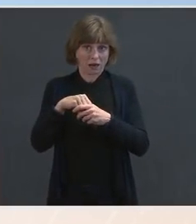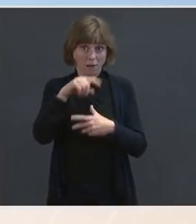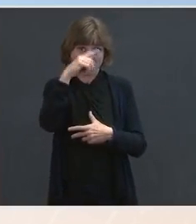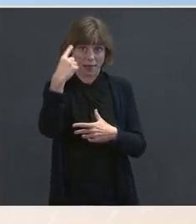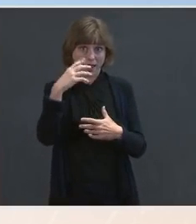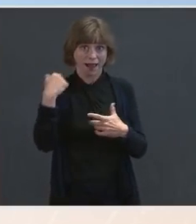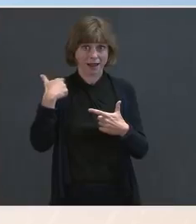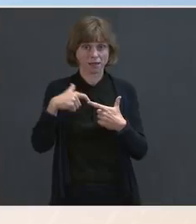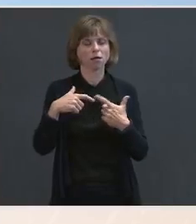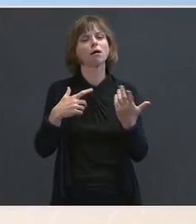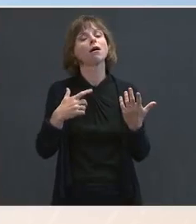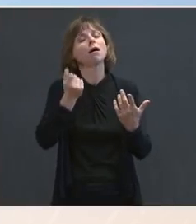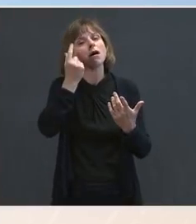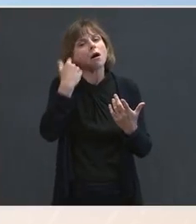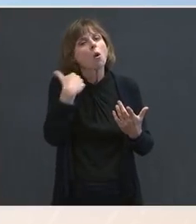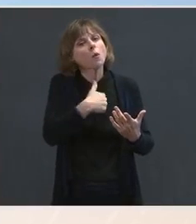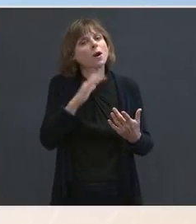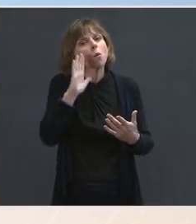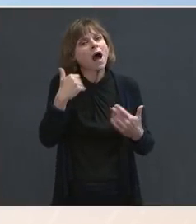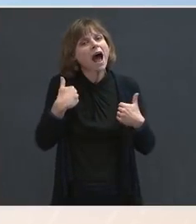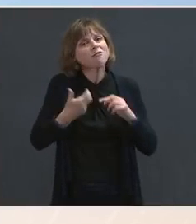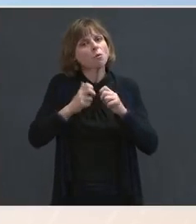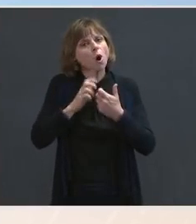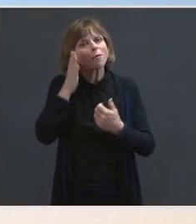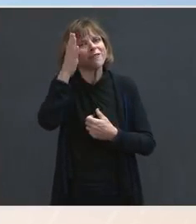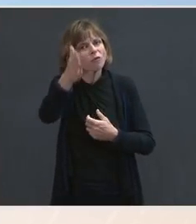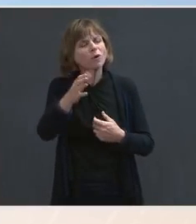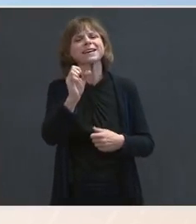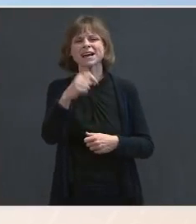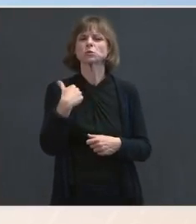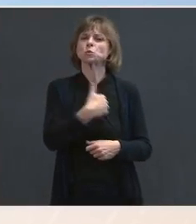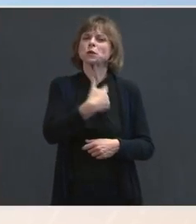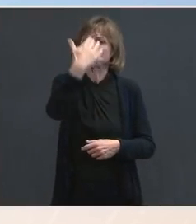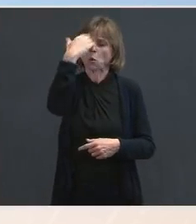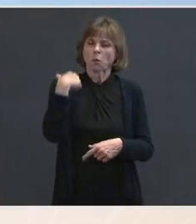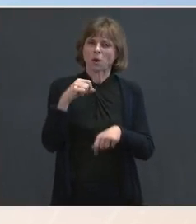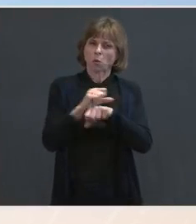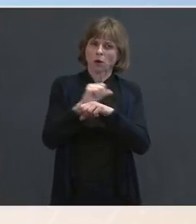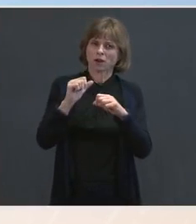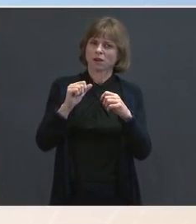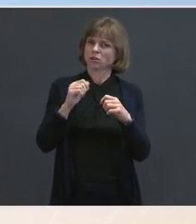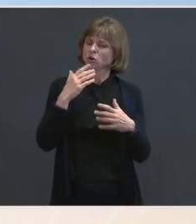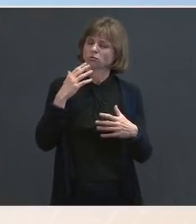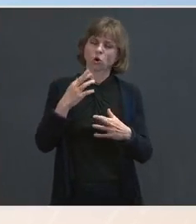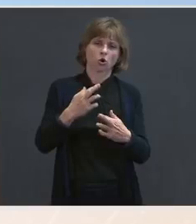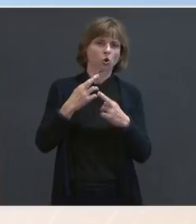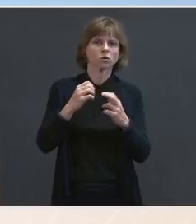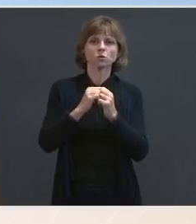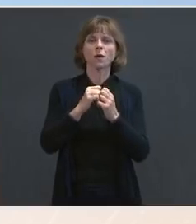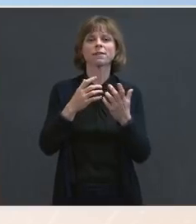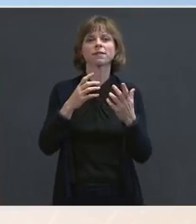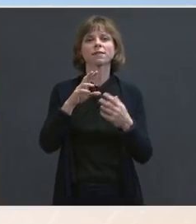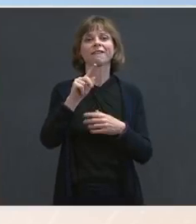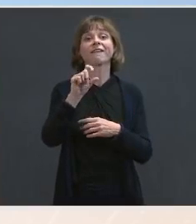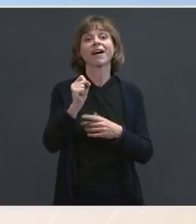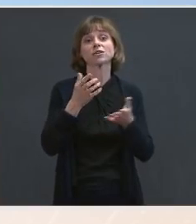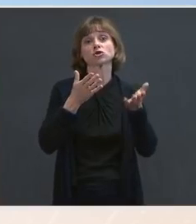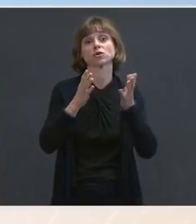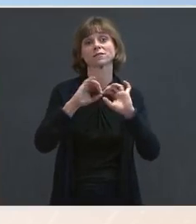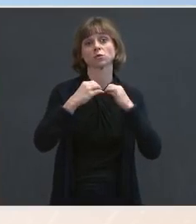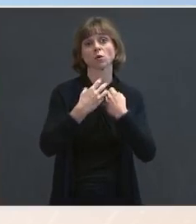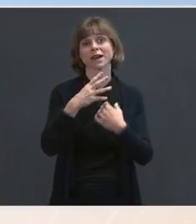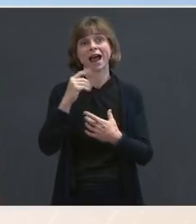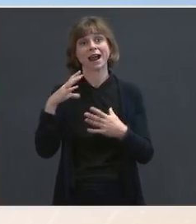a problem going forward, so we're working very closely with our VSOs, very closely with Congress, and then very closely to tell the story of